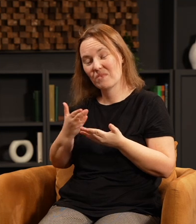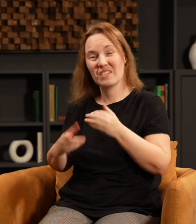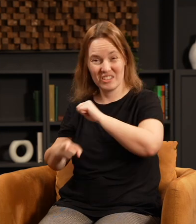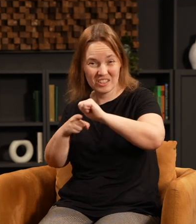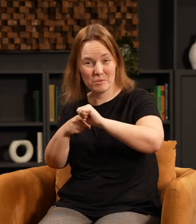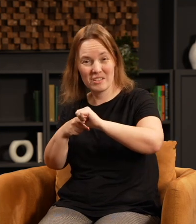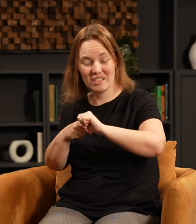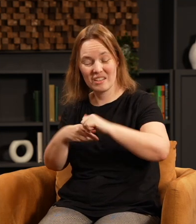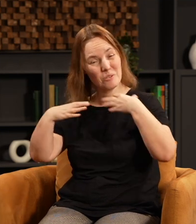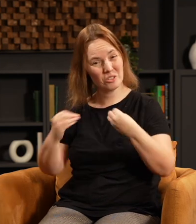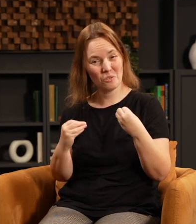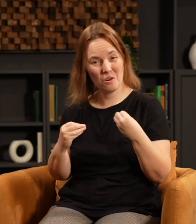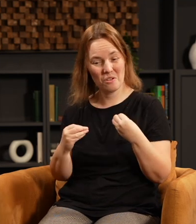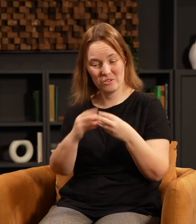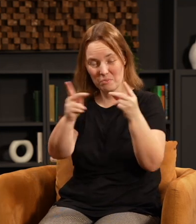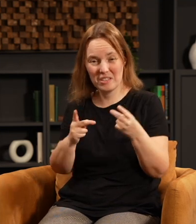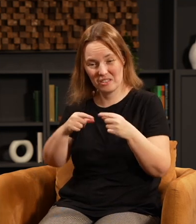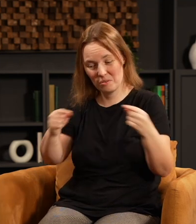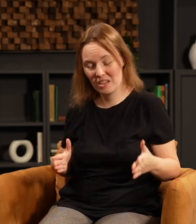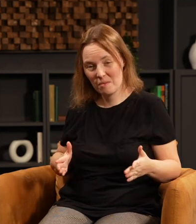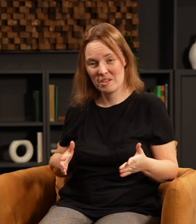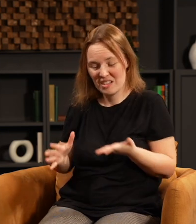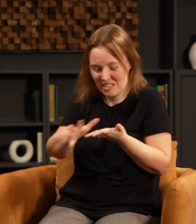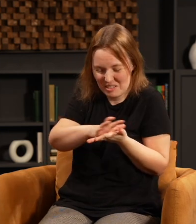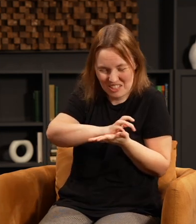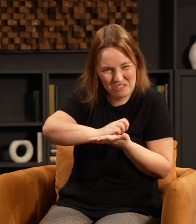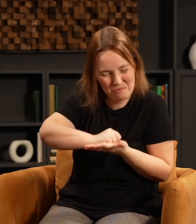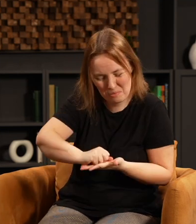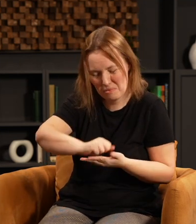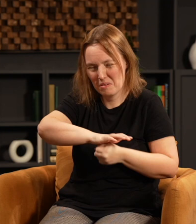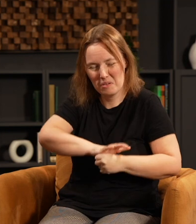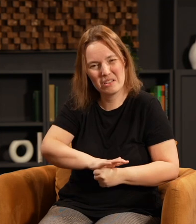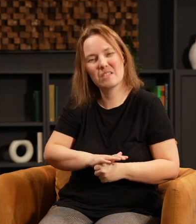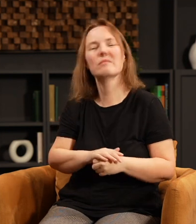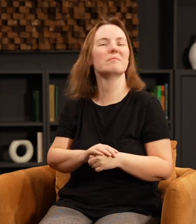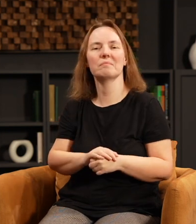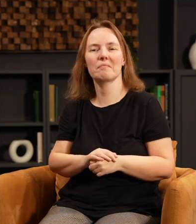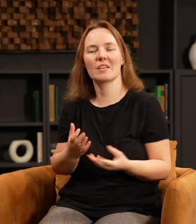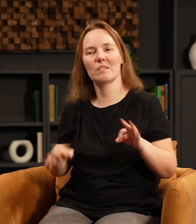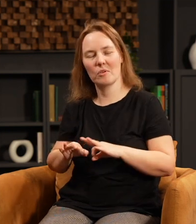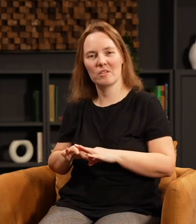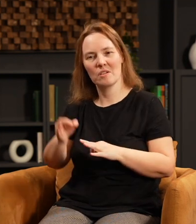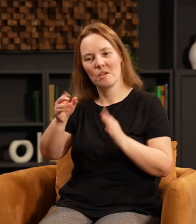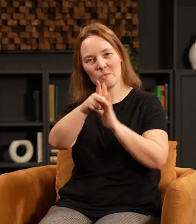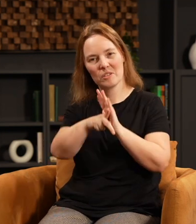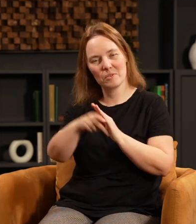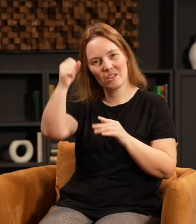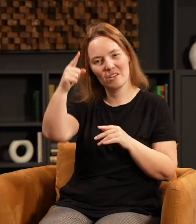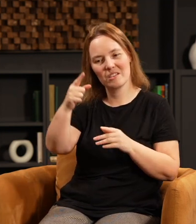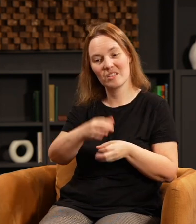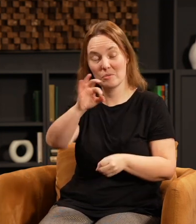they restore those areas where the enemy has been wearing us down. Now, another important principle to understand is that